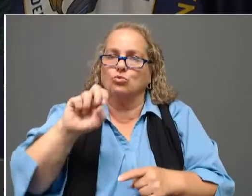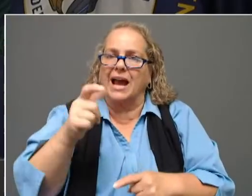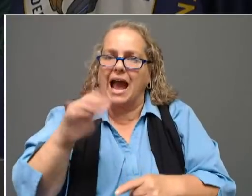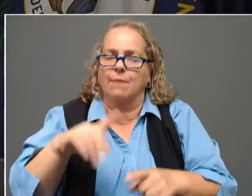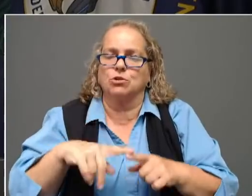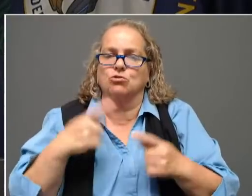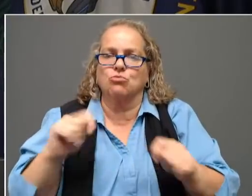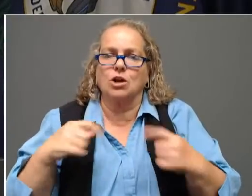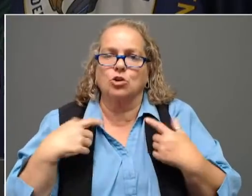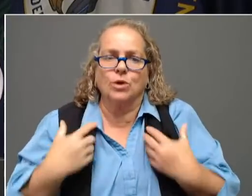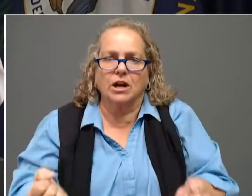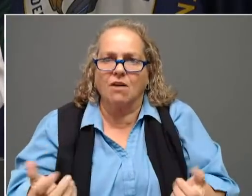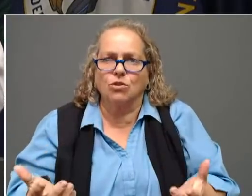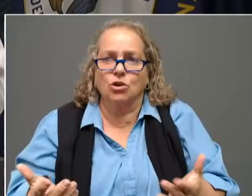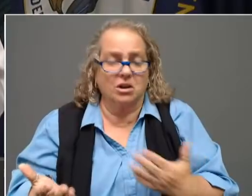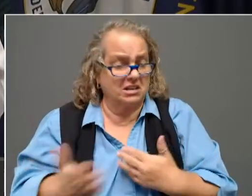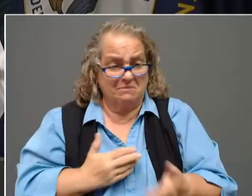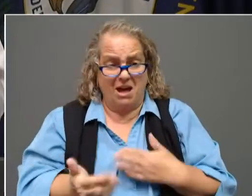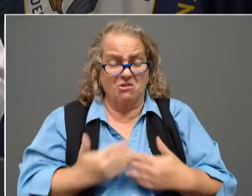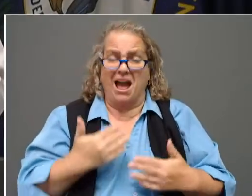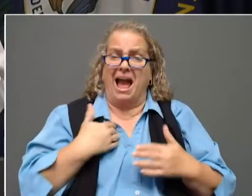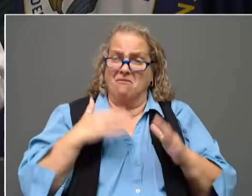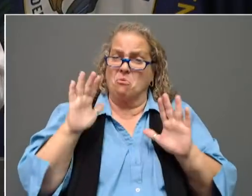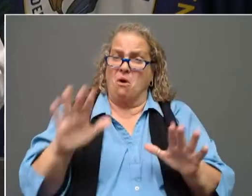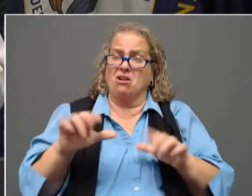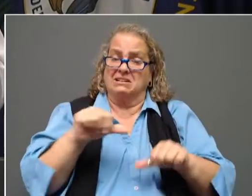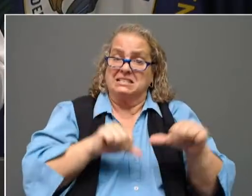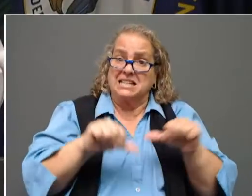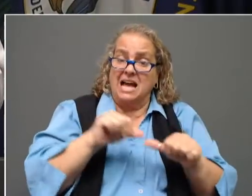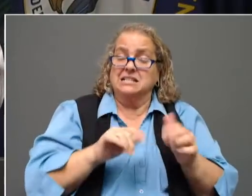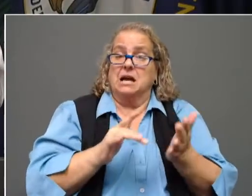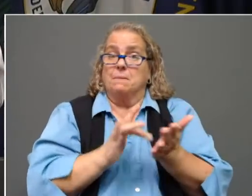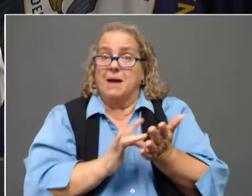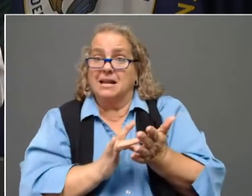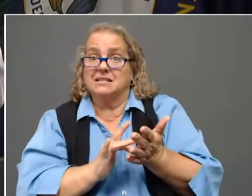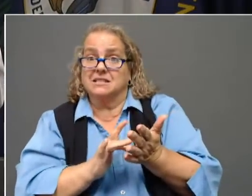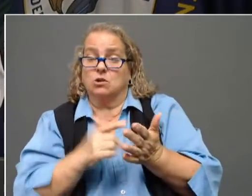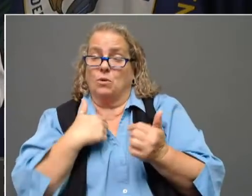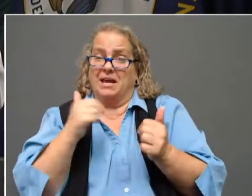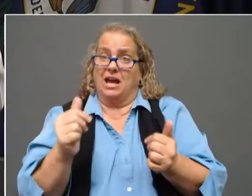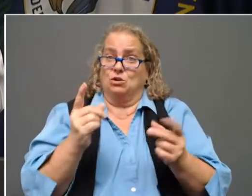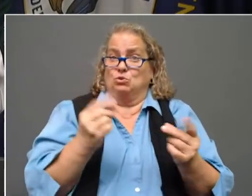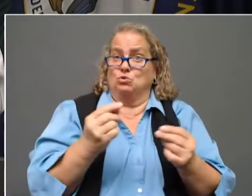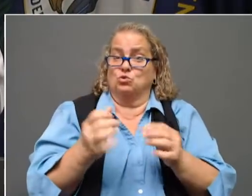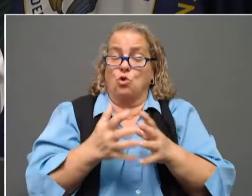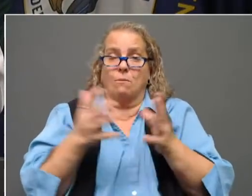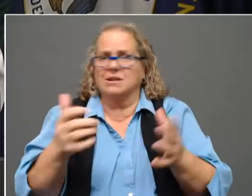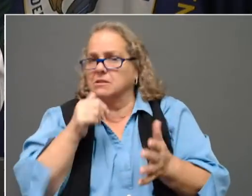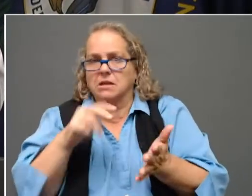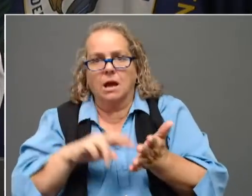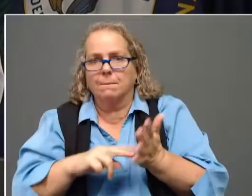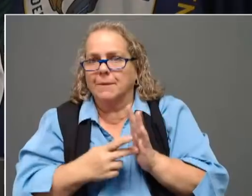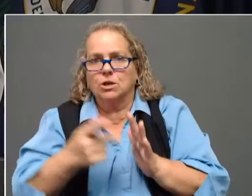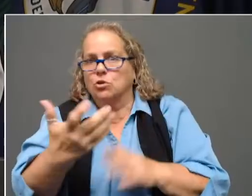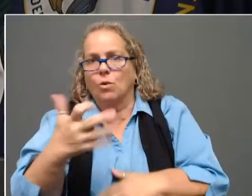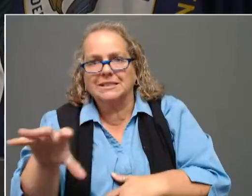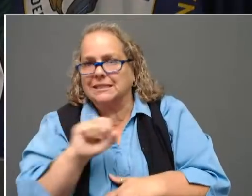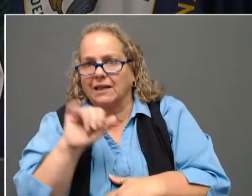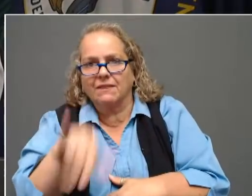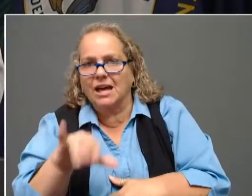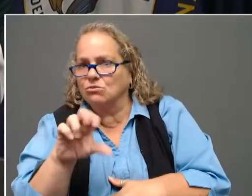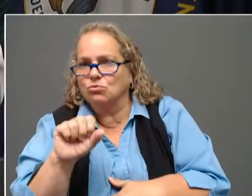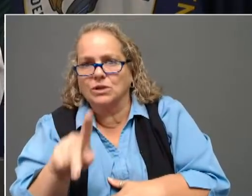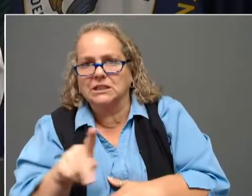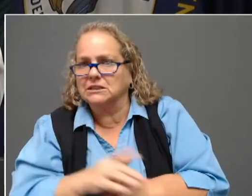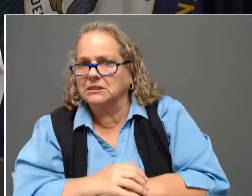there's amazing science out there in medicine and there's great healers using it, does not mean you want to take this lightly. This thing will go